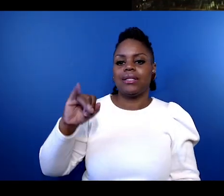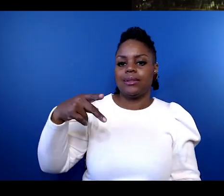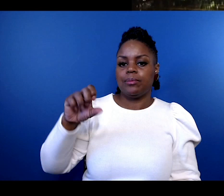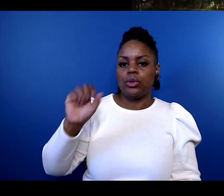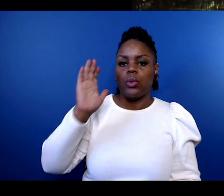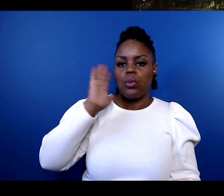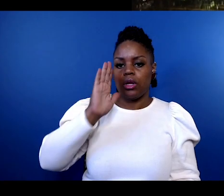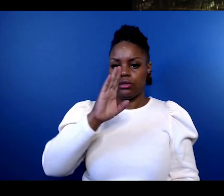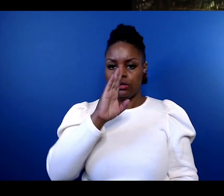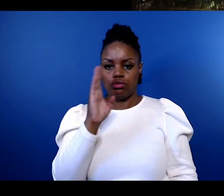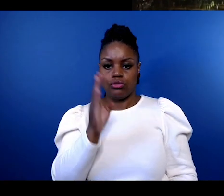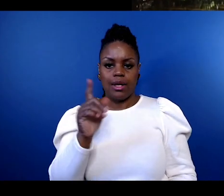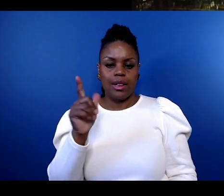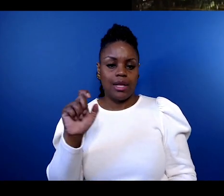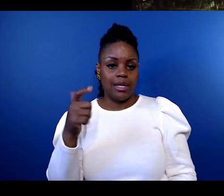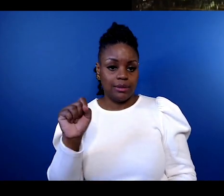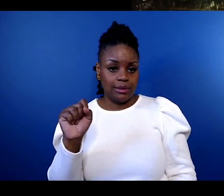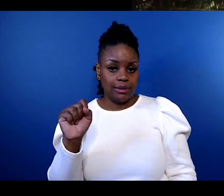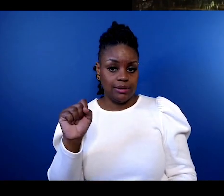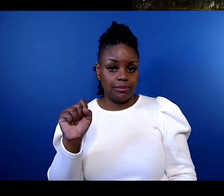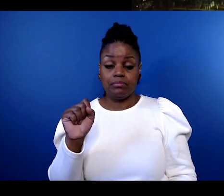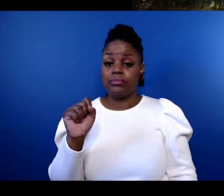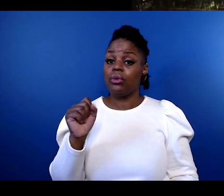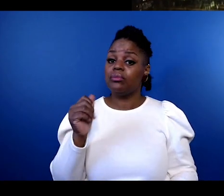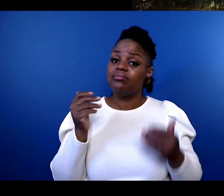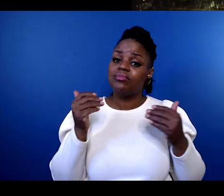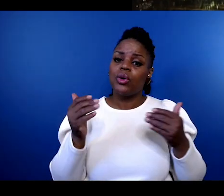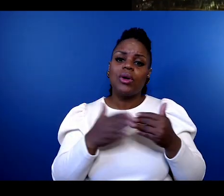Relax the arms down to your sides, palms up.